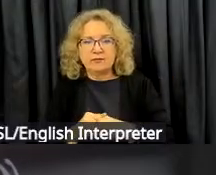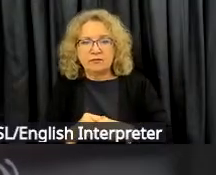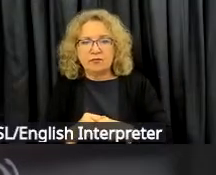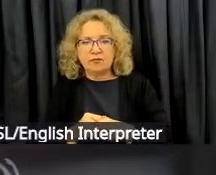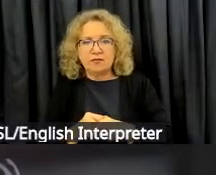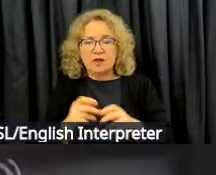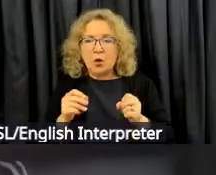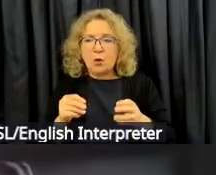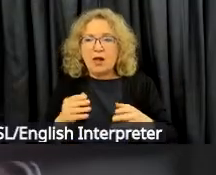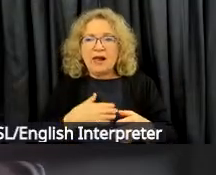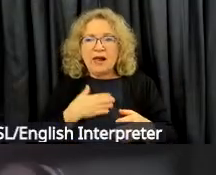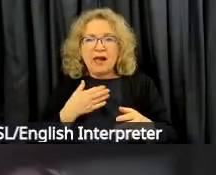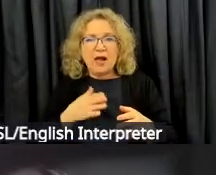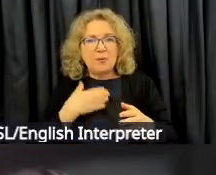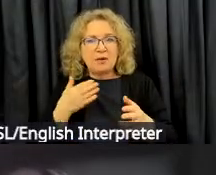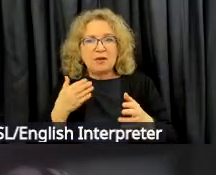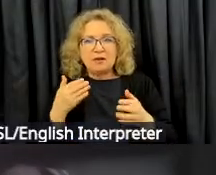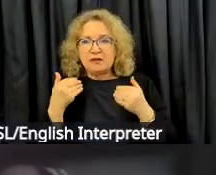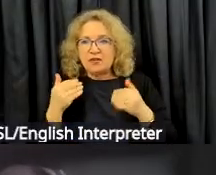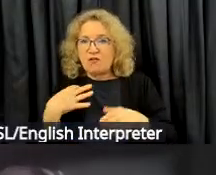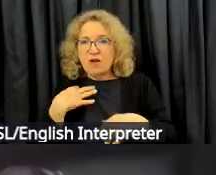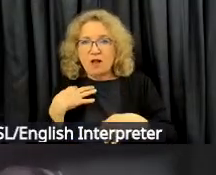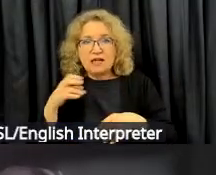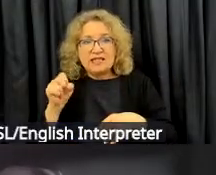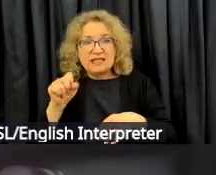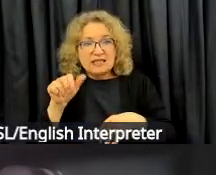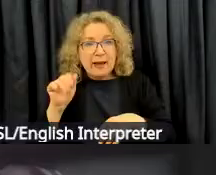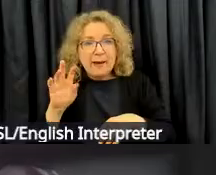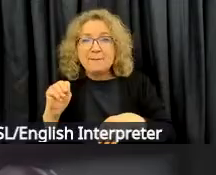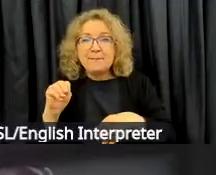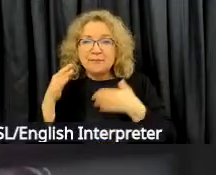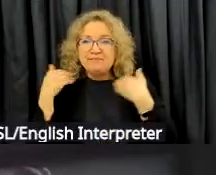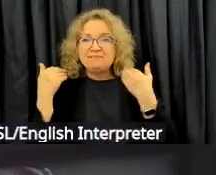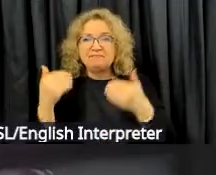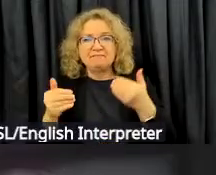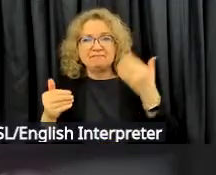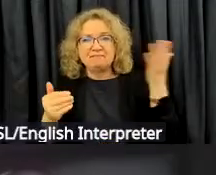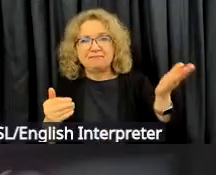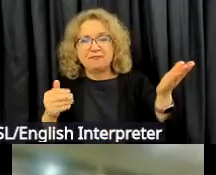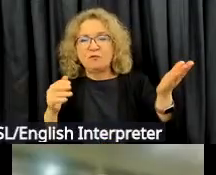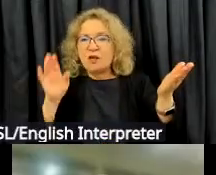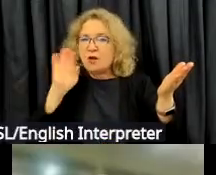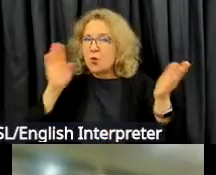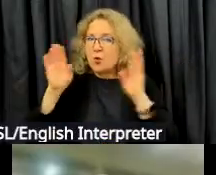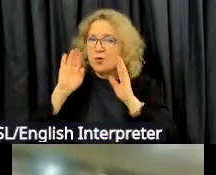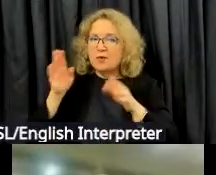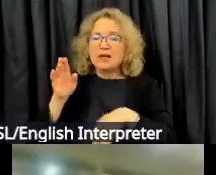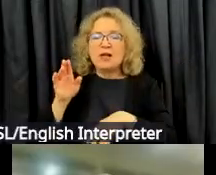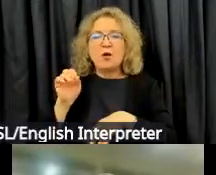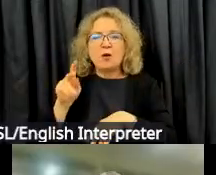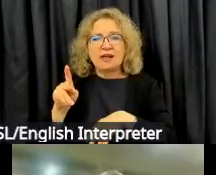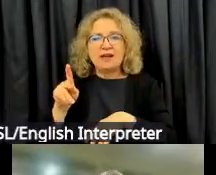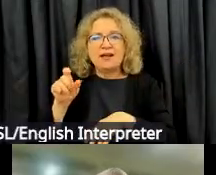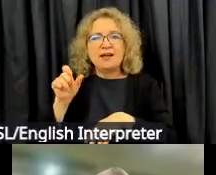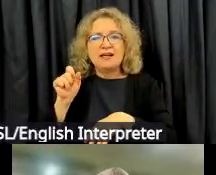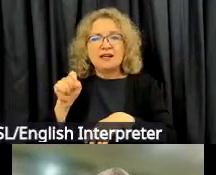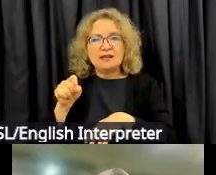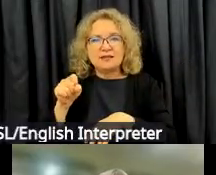happy to take a volunteer. Sam, step right up. Hey, you bet. Yeah, that